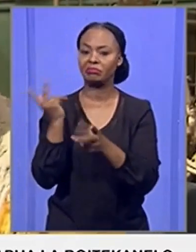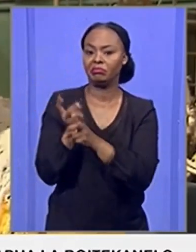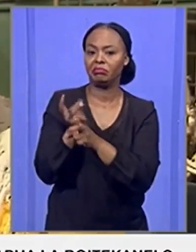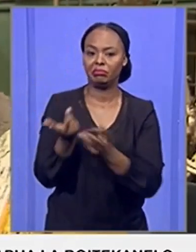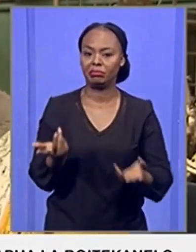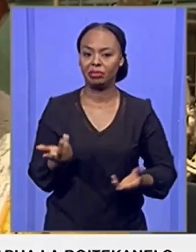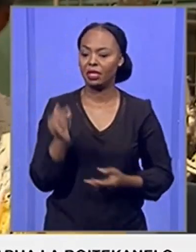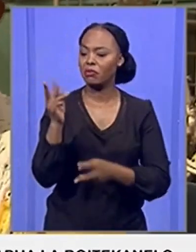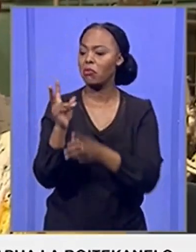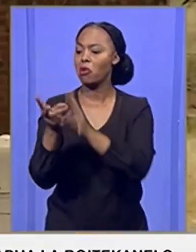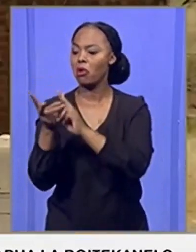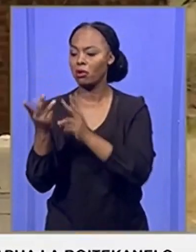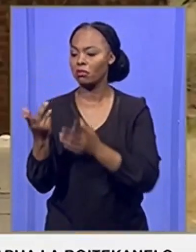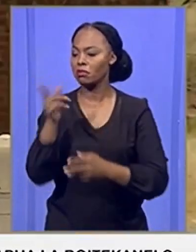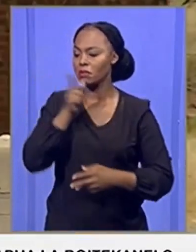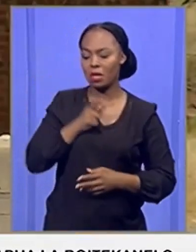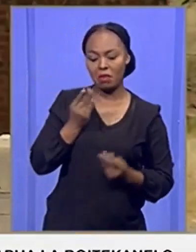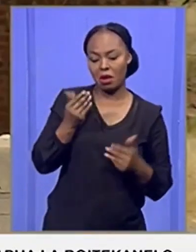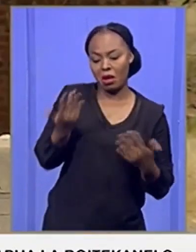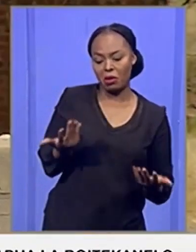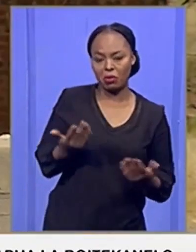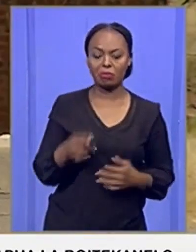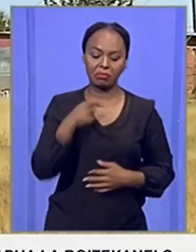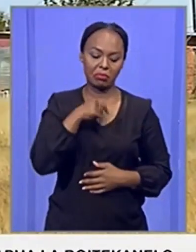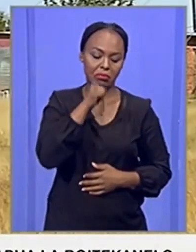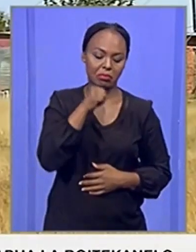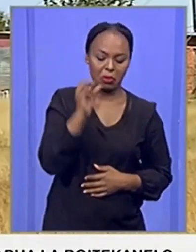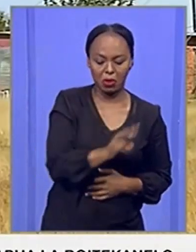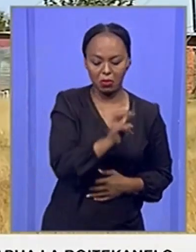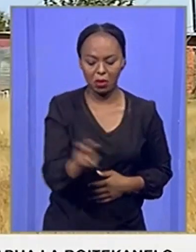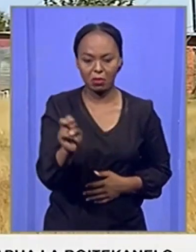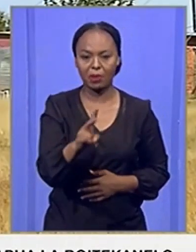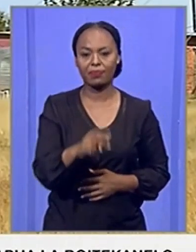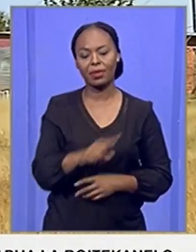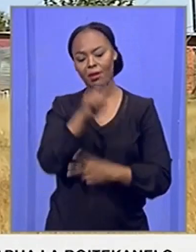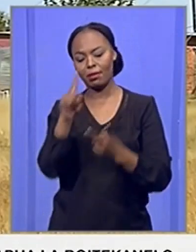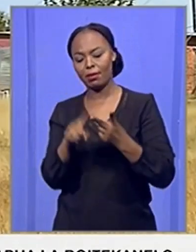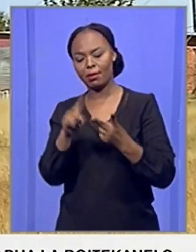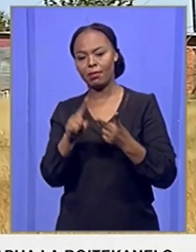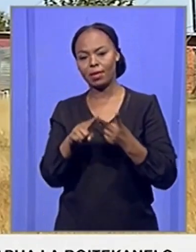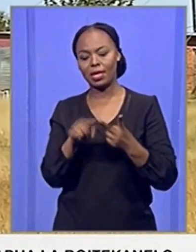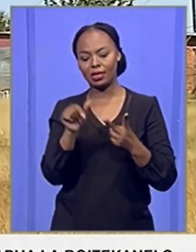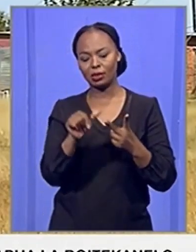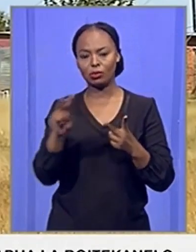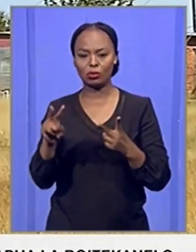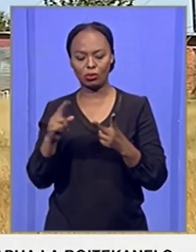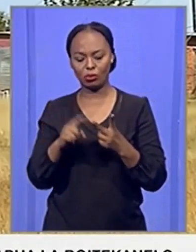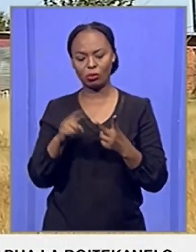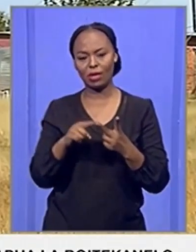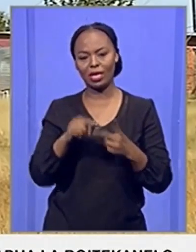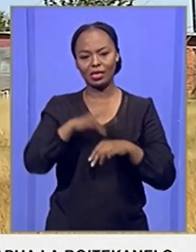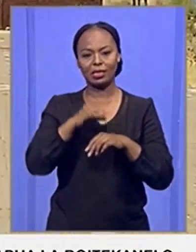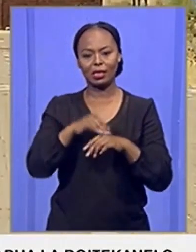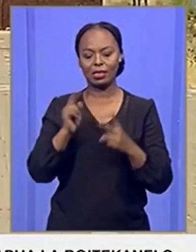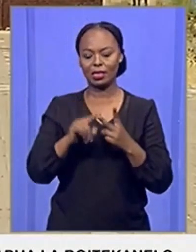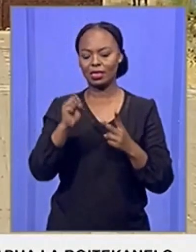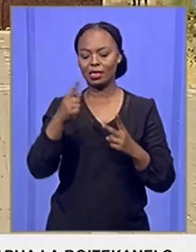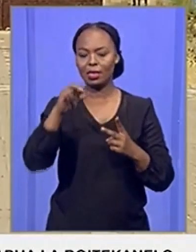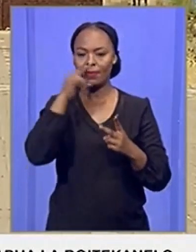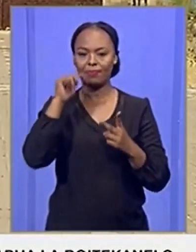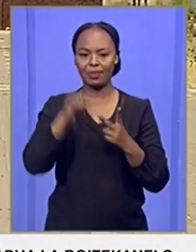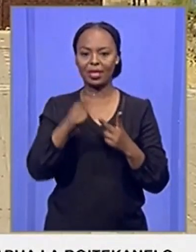motho tšhelete botla gana. Sena Mabote ya dilemo di 62 o re ho hloka kliniki ho ama haholo bakudi ba mafu